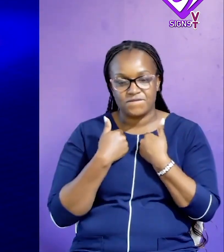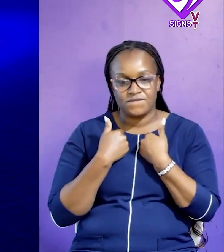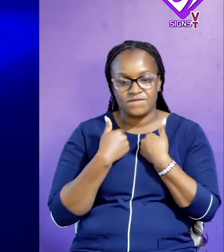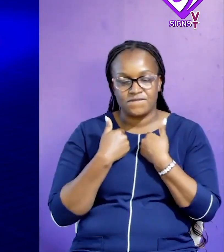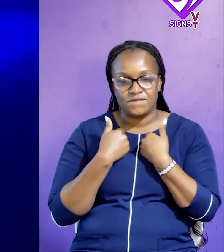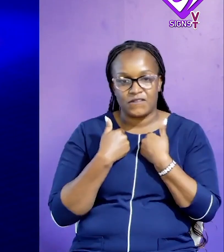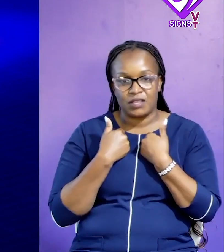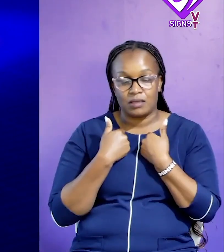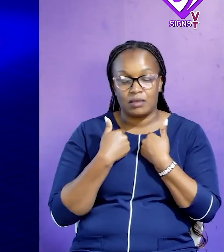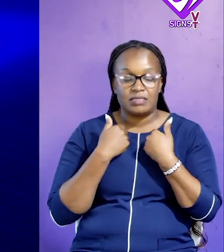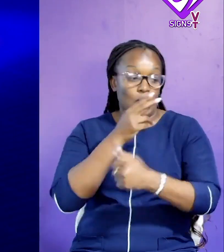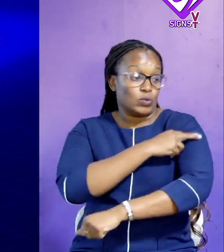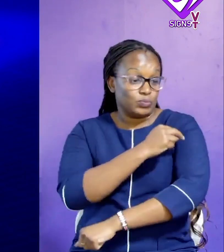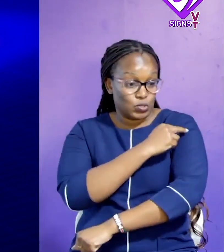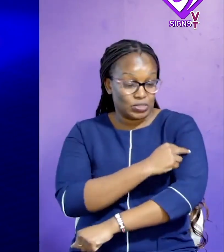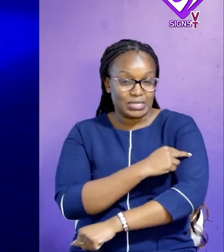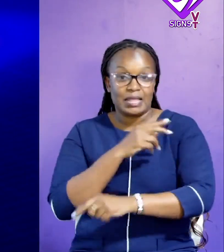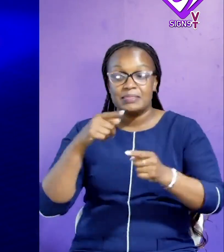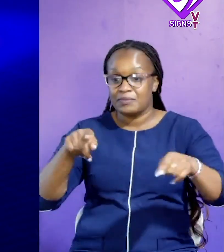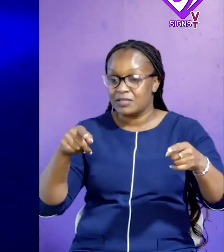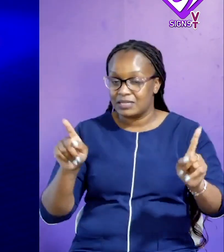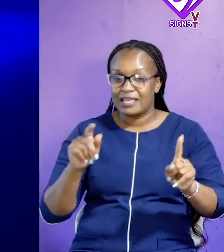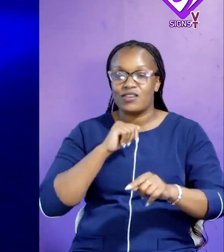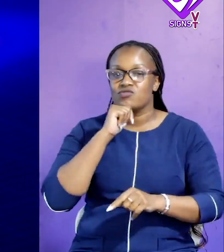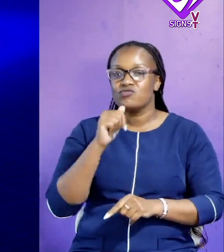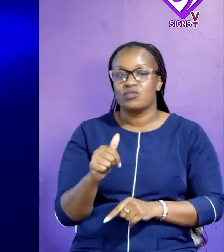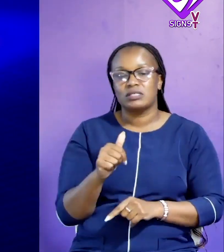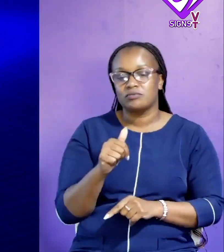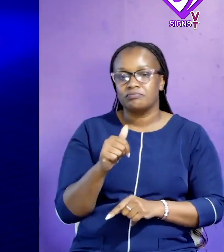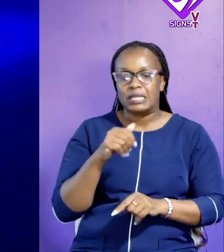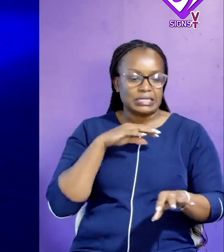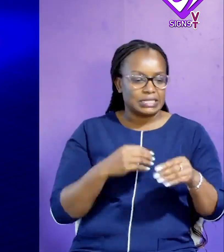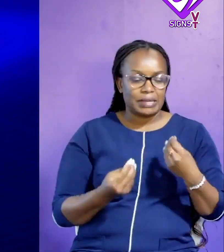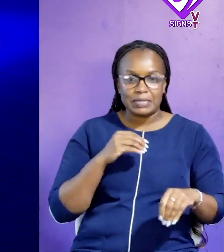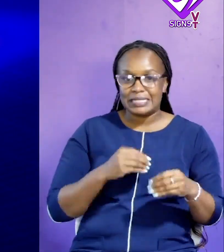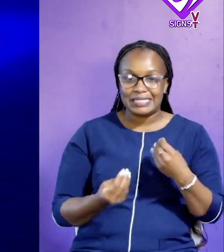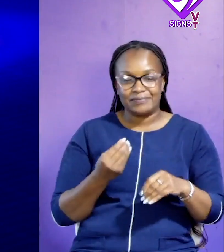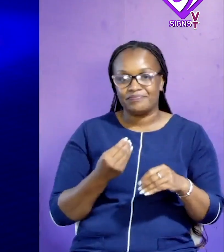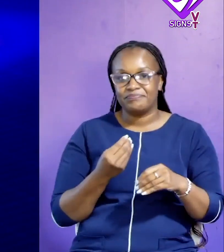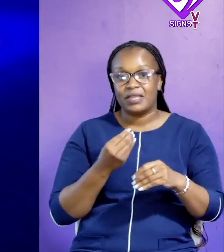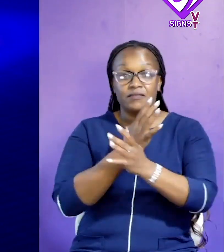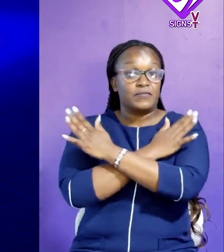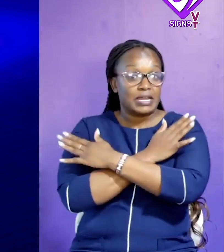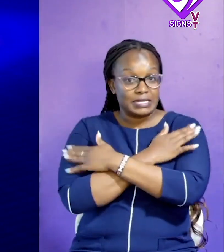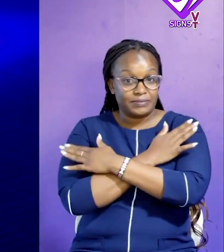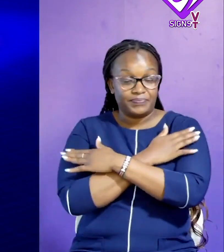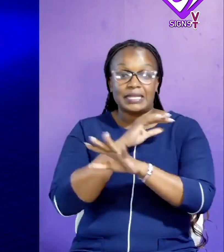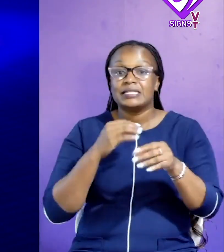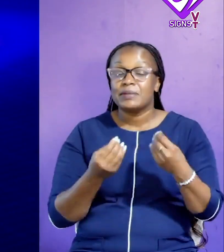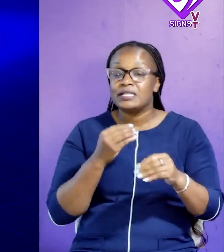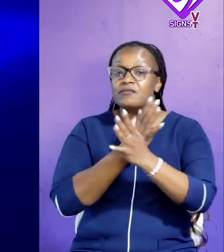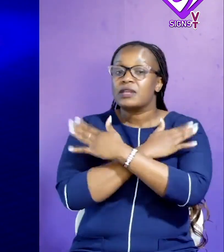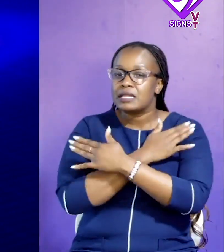unapata even the hospitals themselves, they are not disability friendly. Disability friendly in a manner that